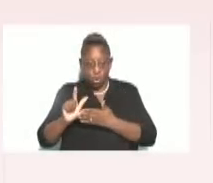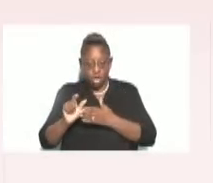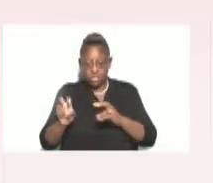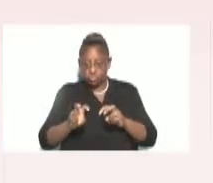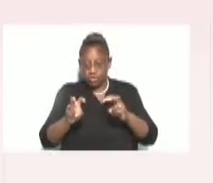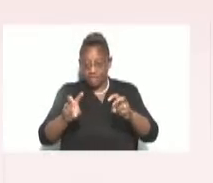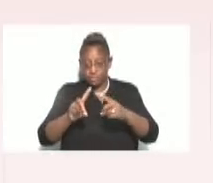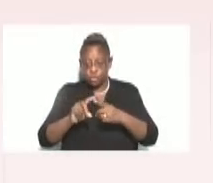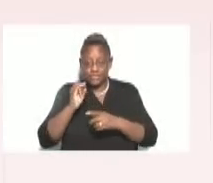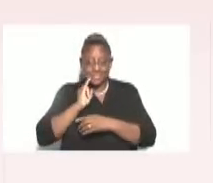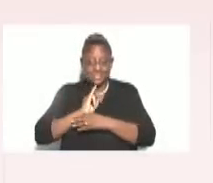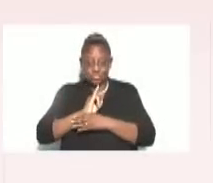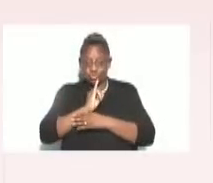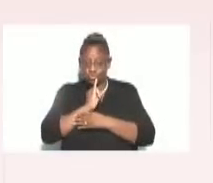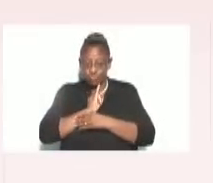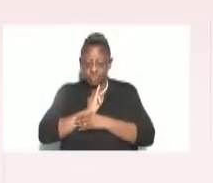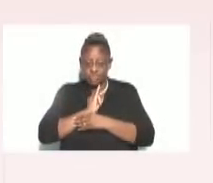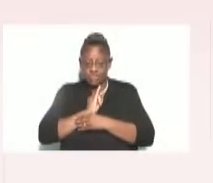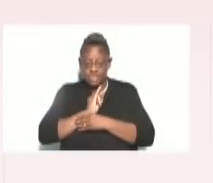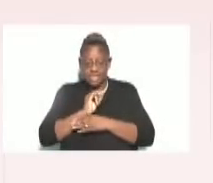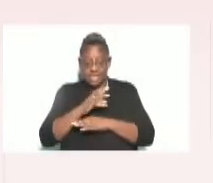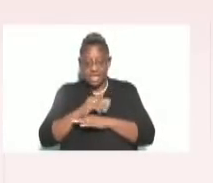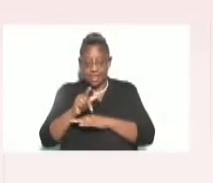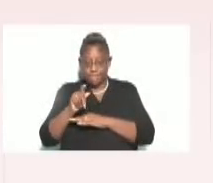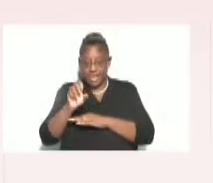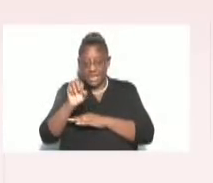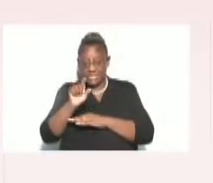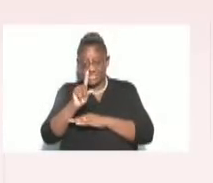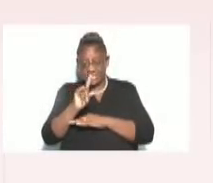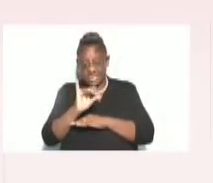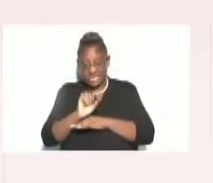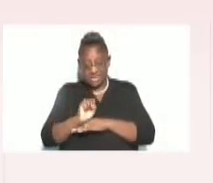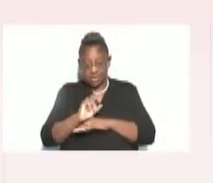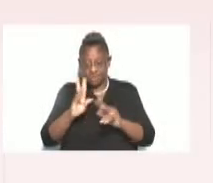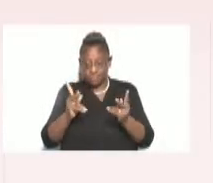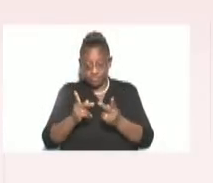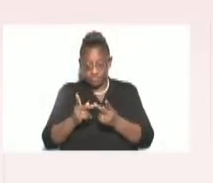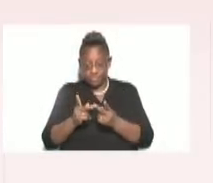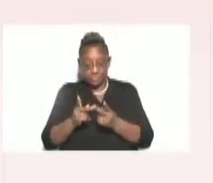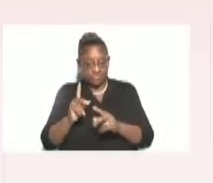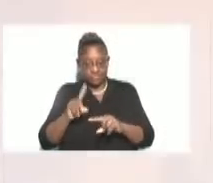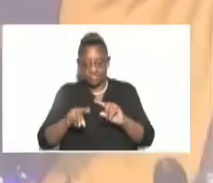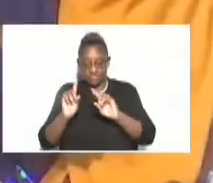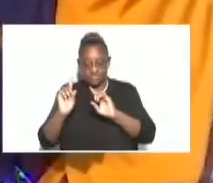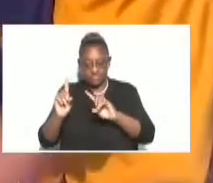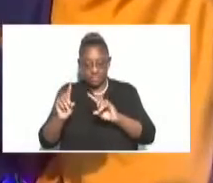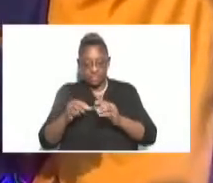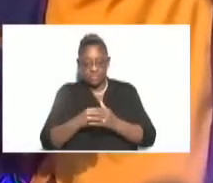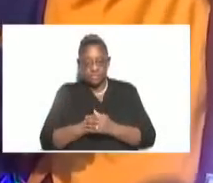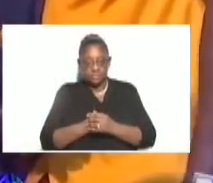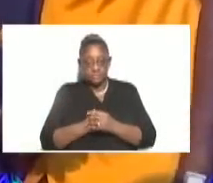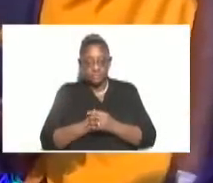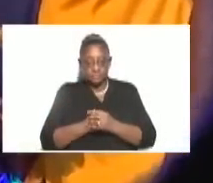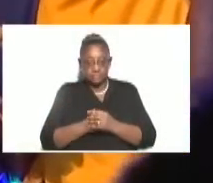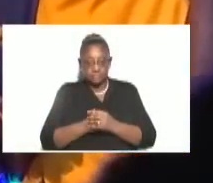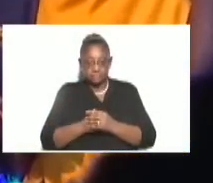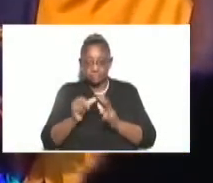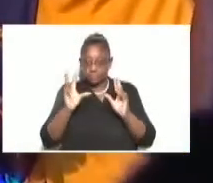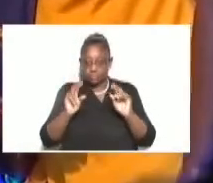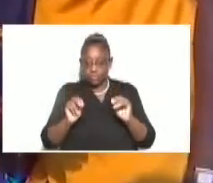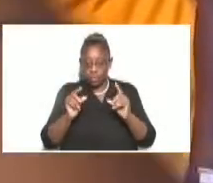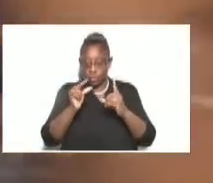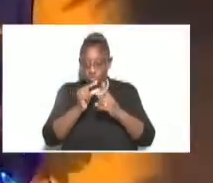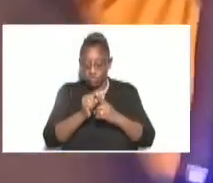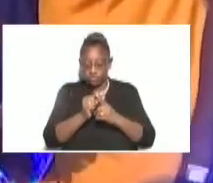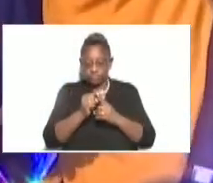the occupied Palestinian territories, and other parts of the region. Well, no word just yet